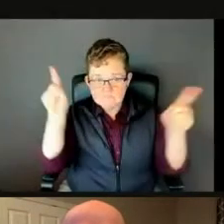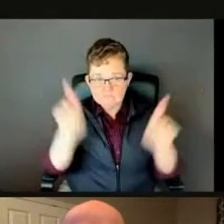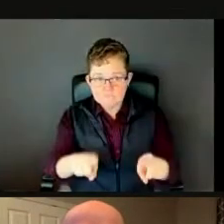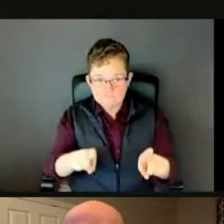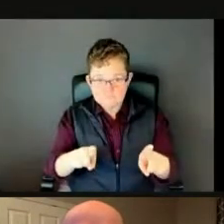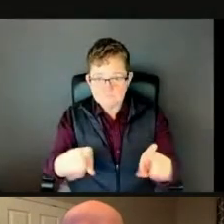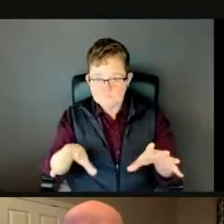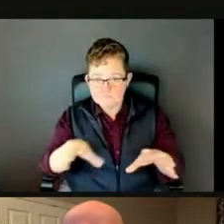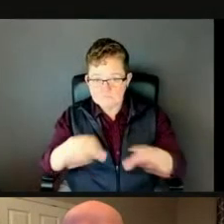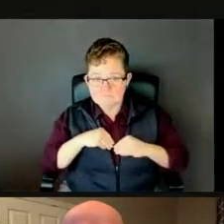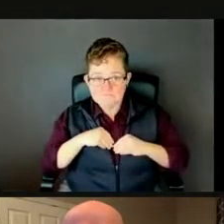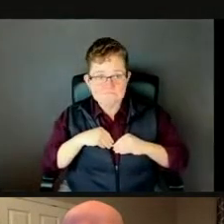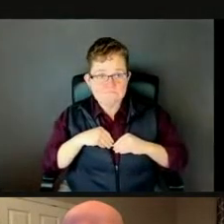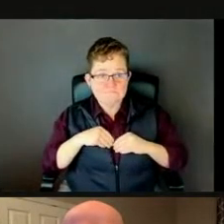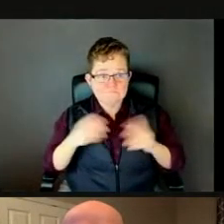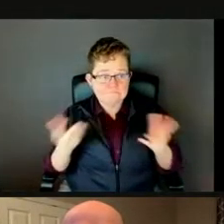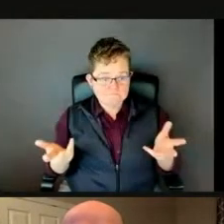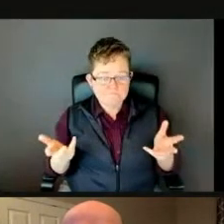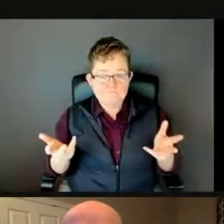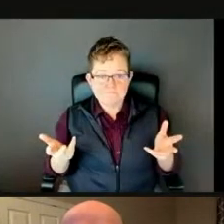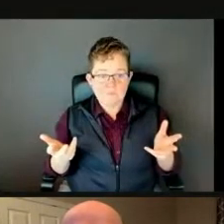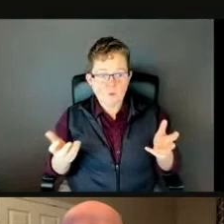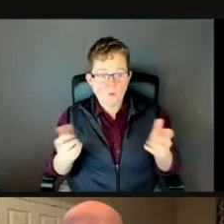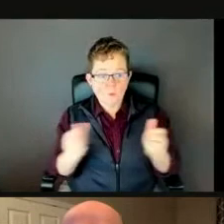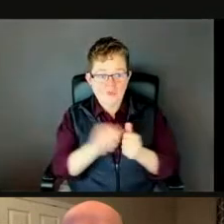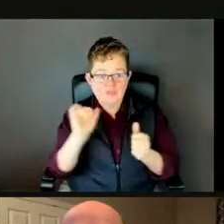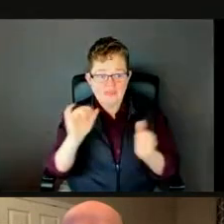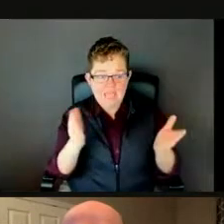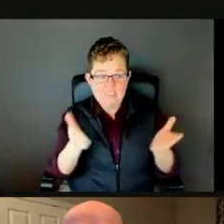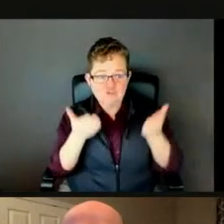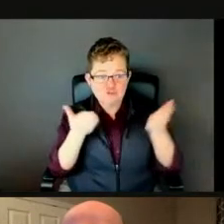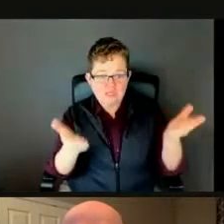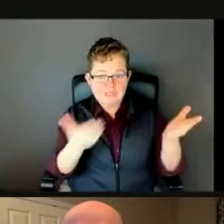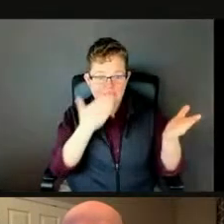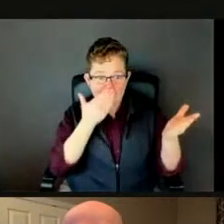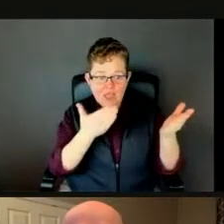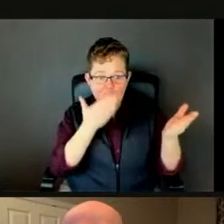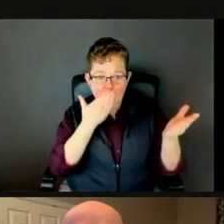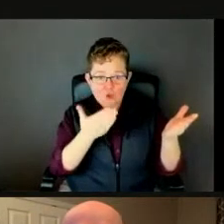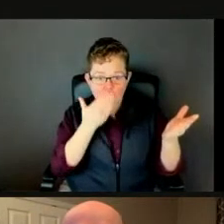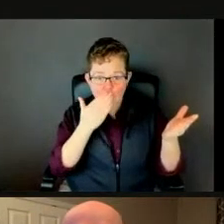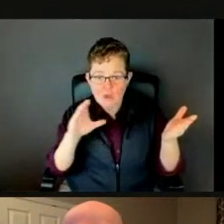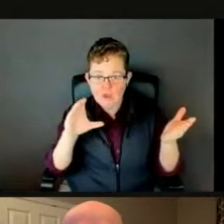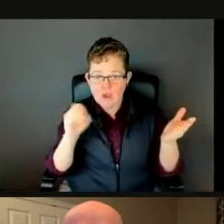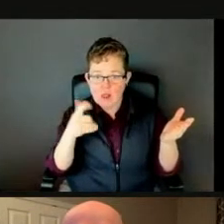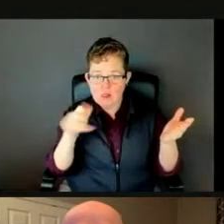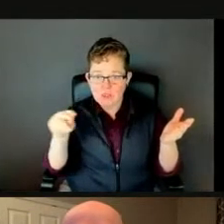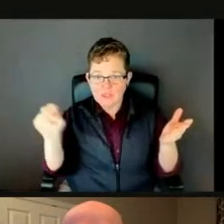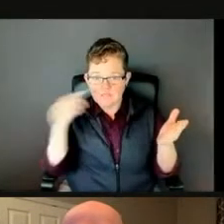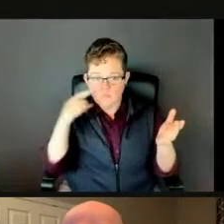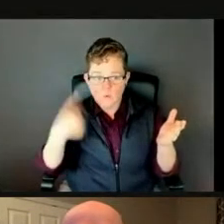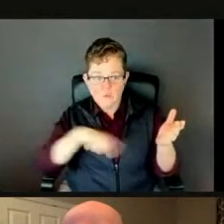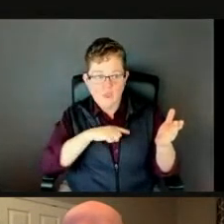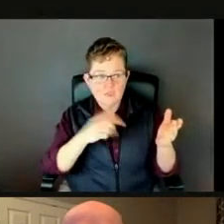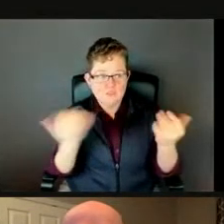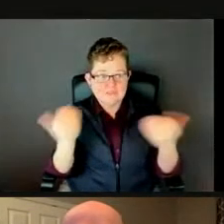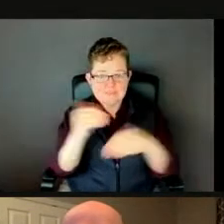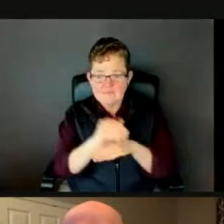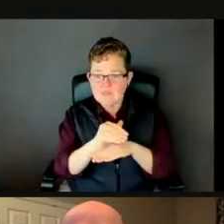okay with that suggestion. I thank you, Colleen, for being with us this evening. Thank